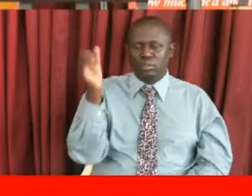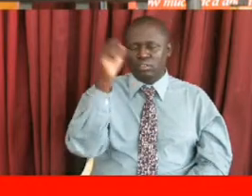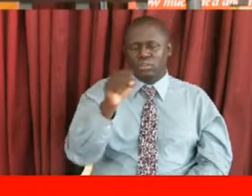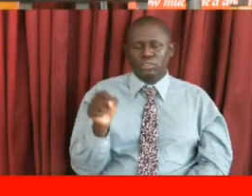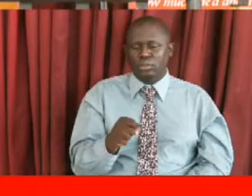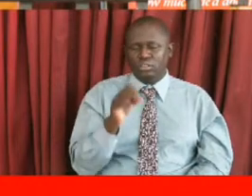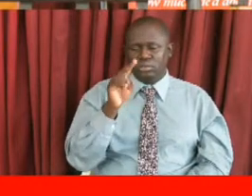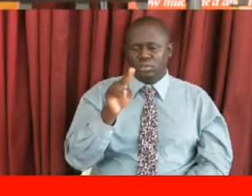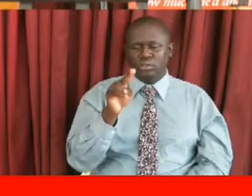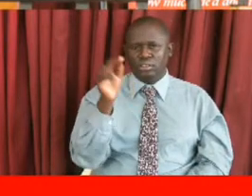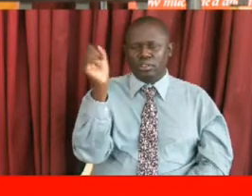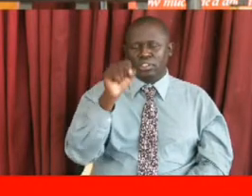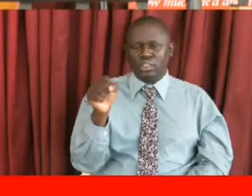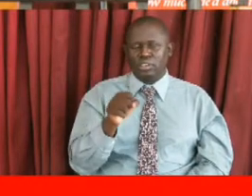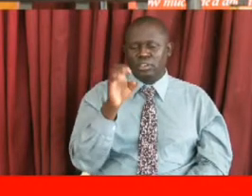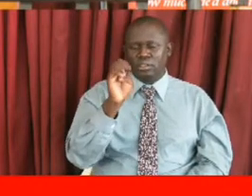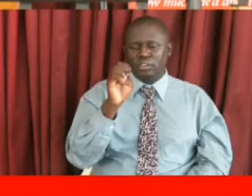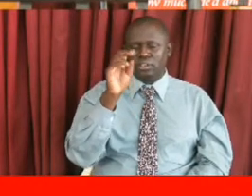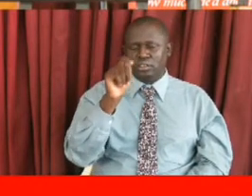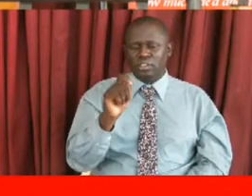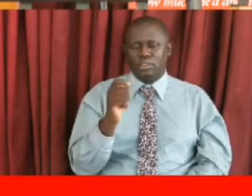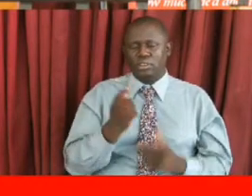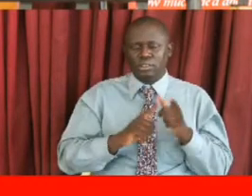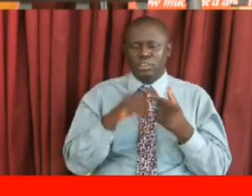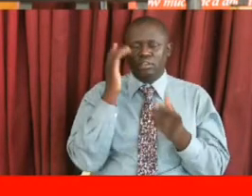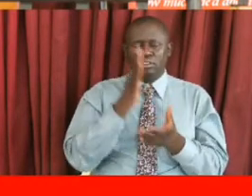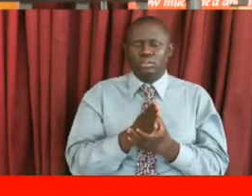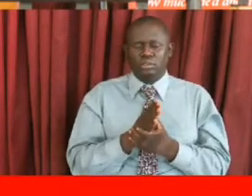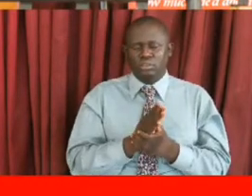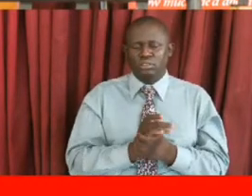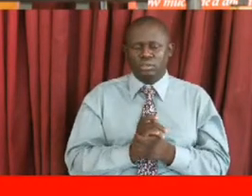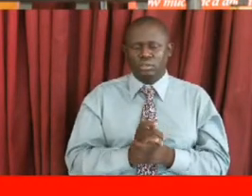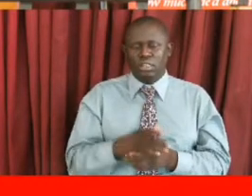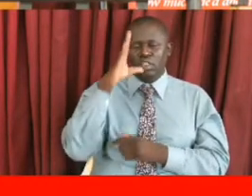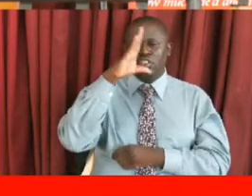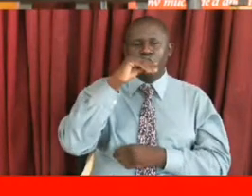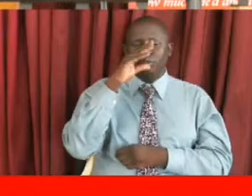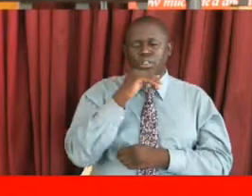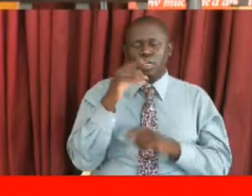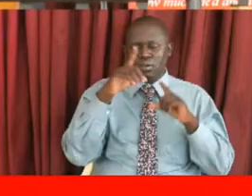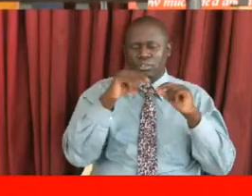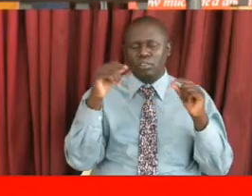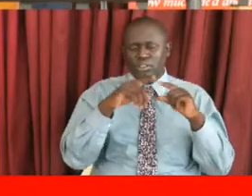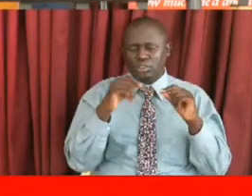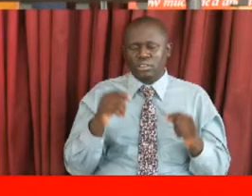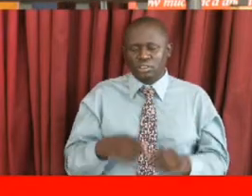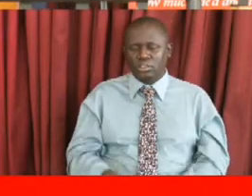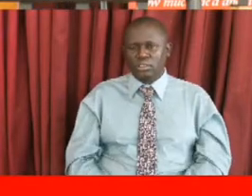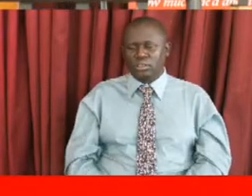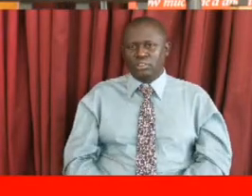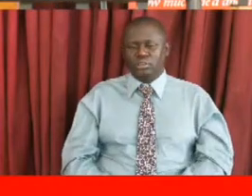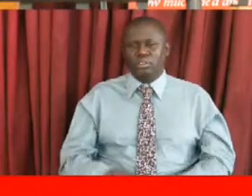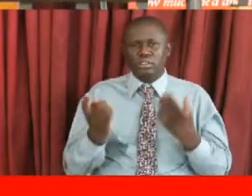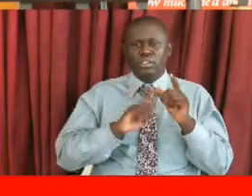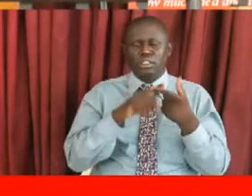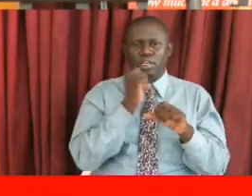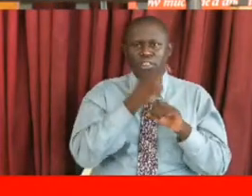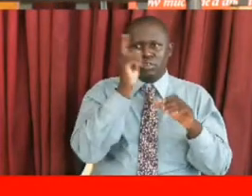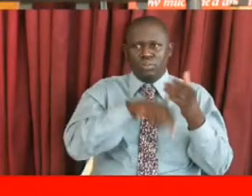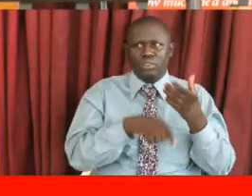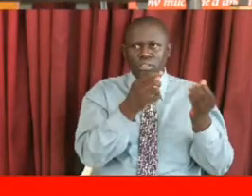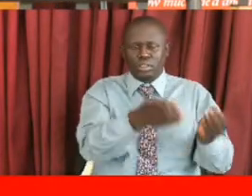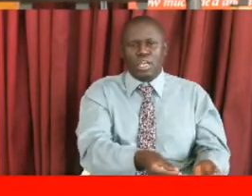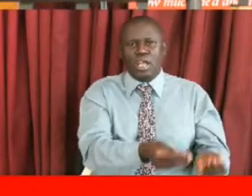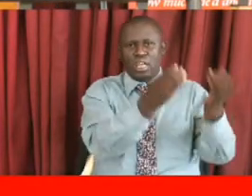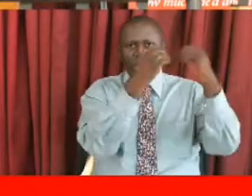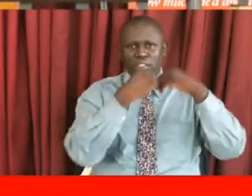he spoke a message here is the message I received the message